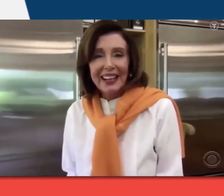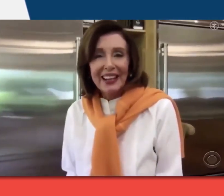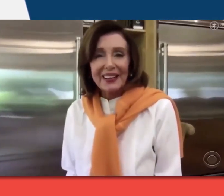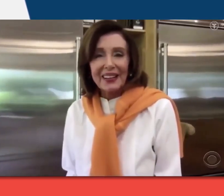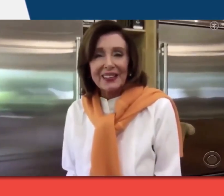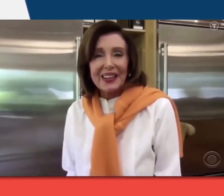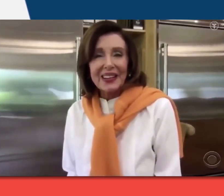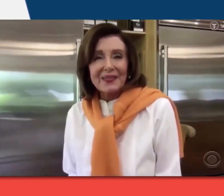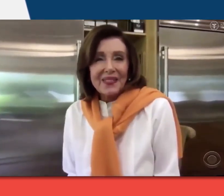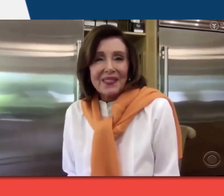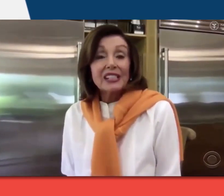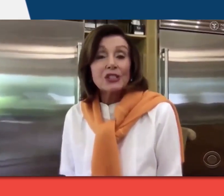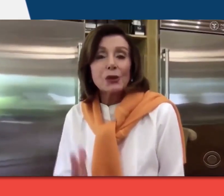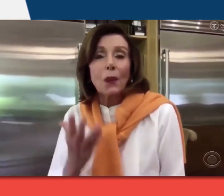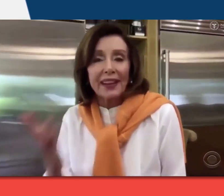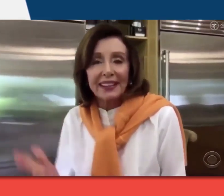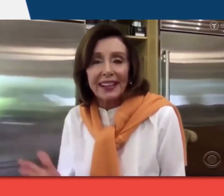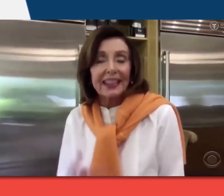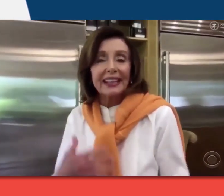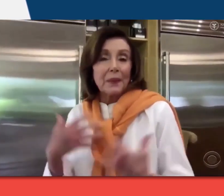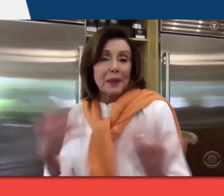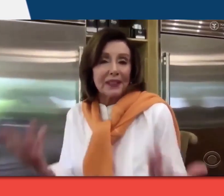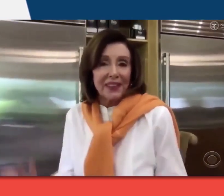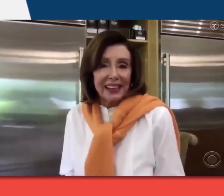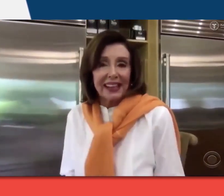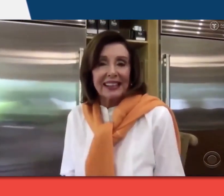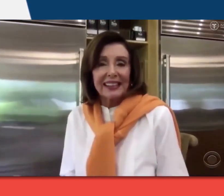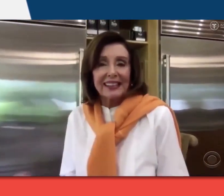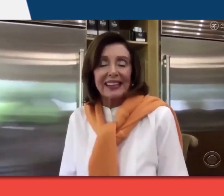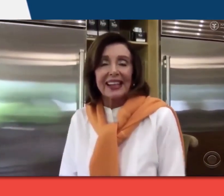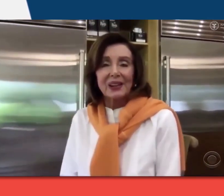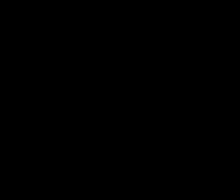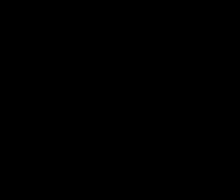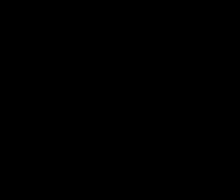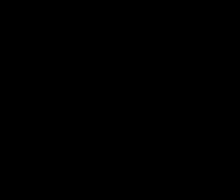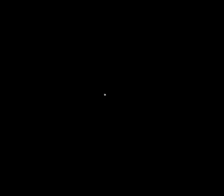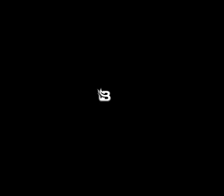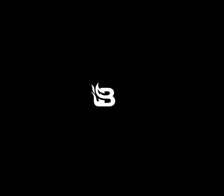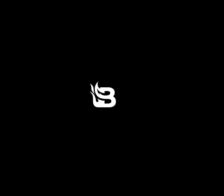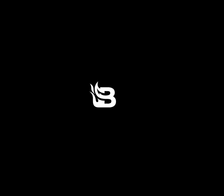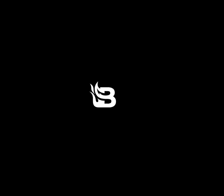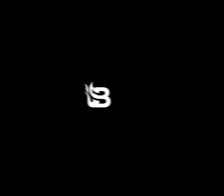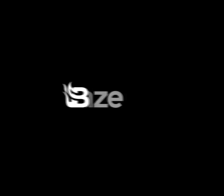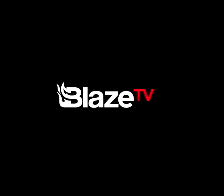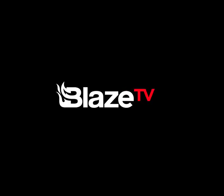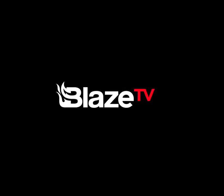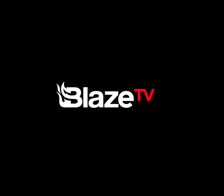I enjoy it. I like it better than anything else.